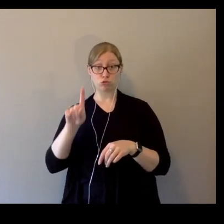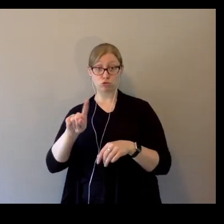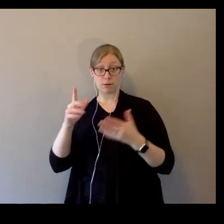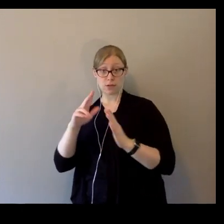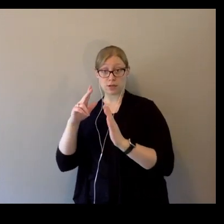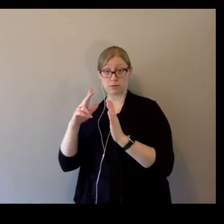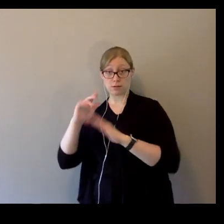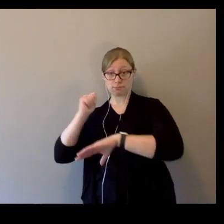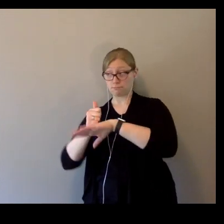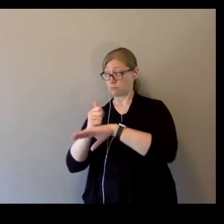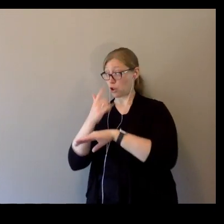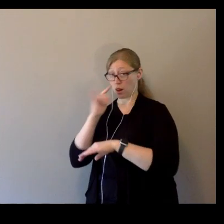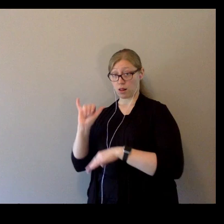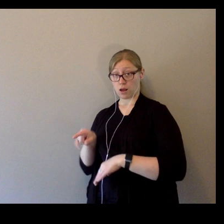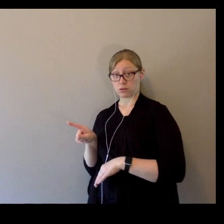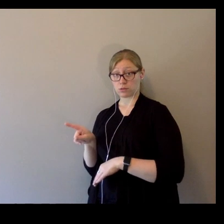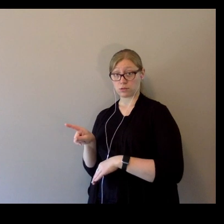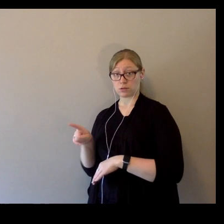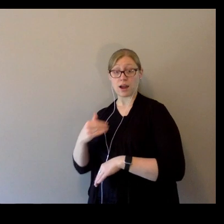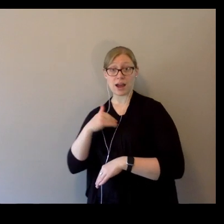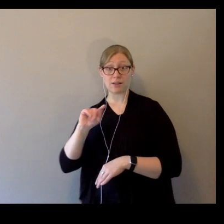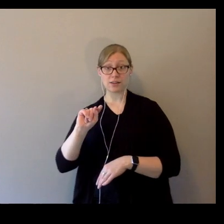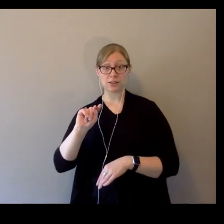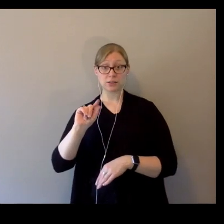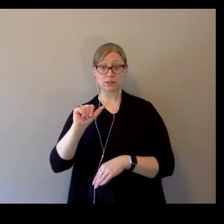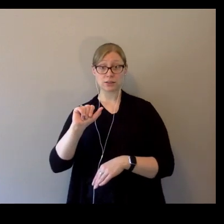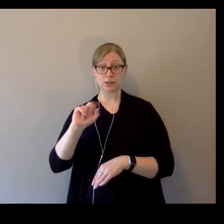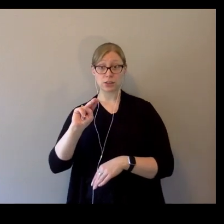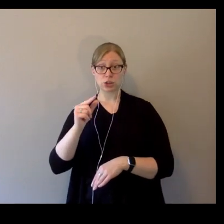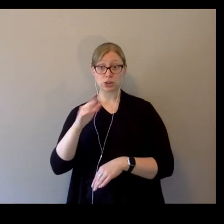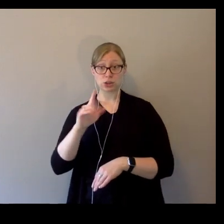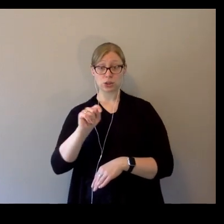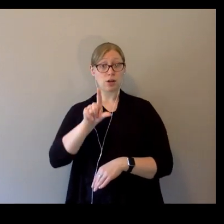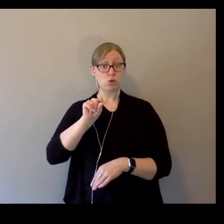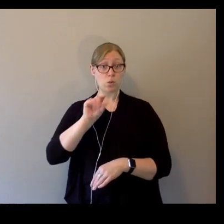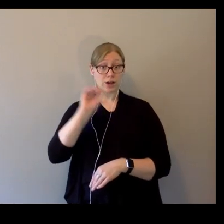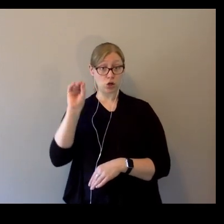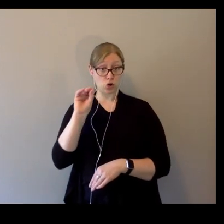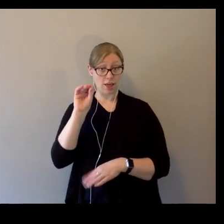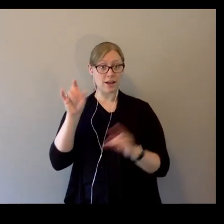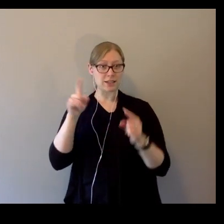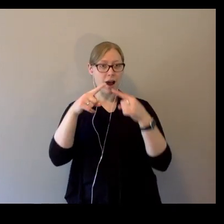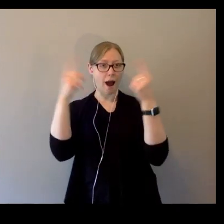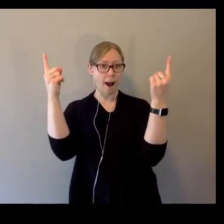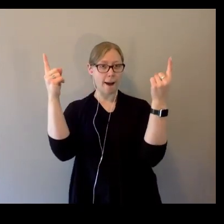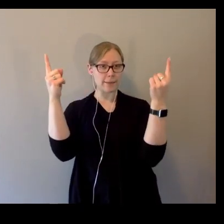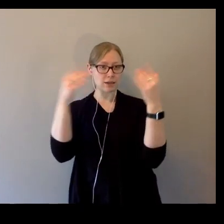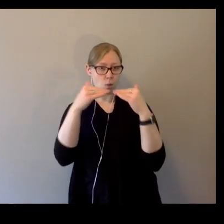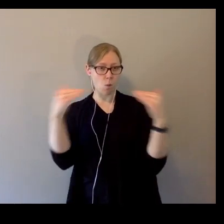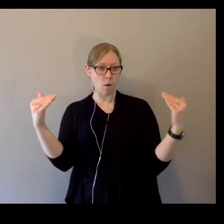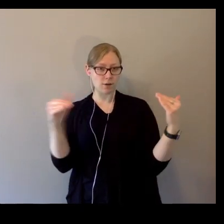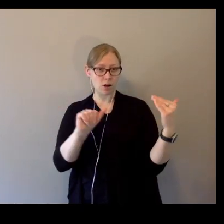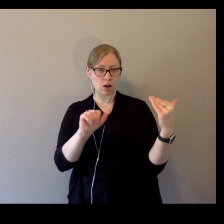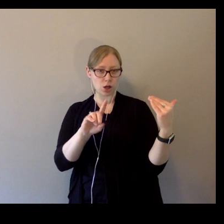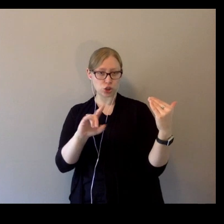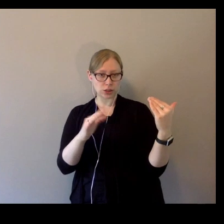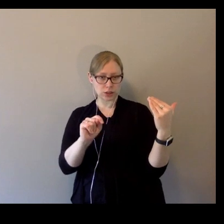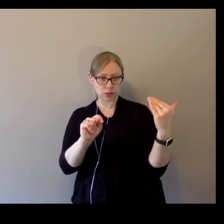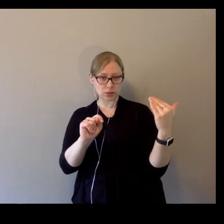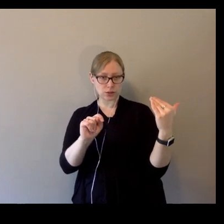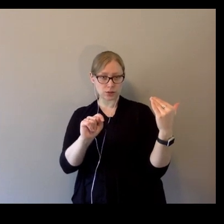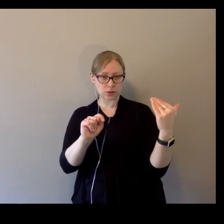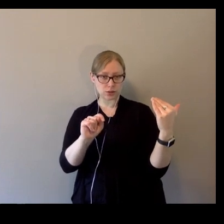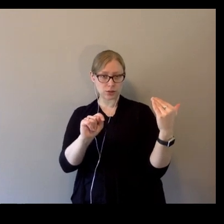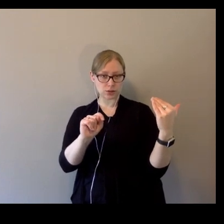have tangent of 20 degrees is opposite over adjacent. So the opposite side over the adjacent side is